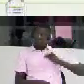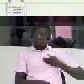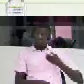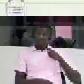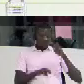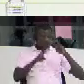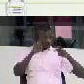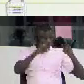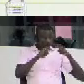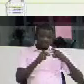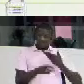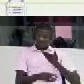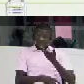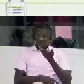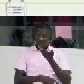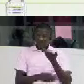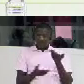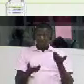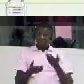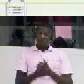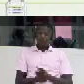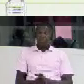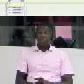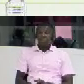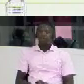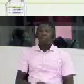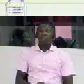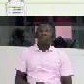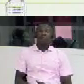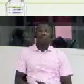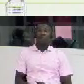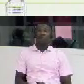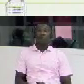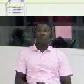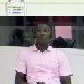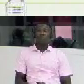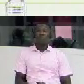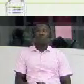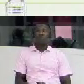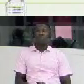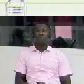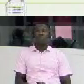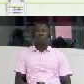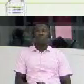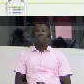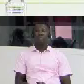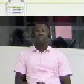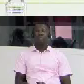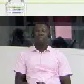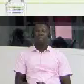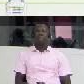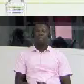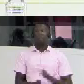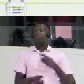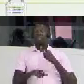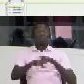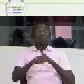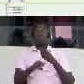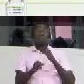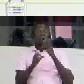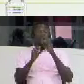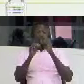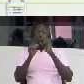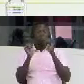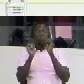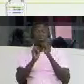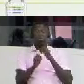doon wër ci biir office yi ndax tollu woon ngeen benn jamono joo xam ne ñoom feeñal nañ fa ay duma. boobu xamuñ dara. At that time we